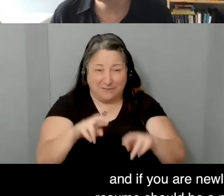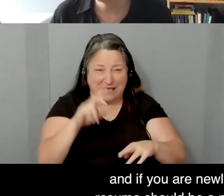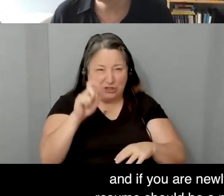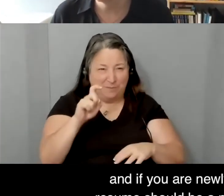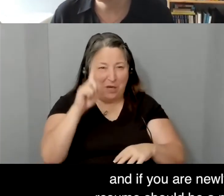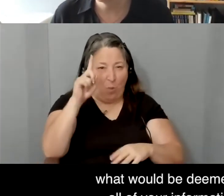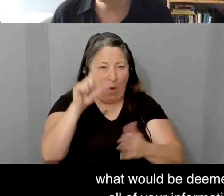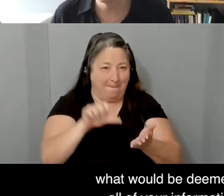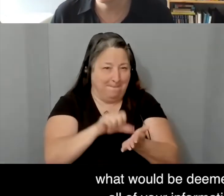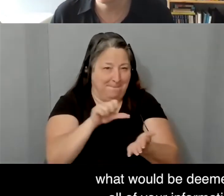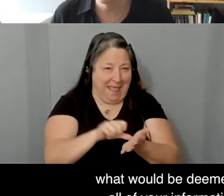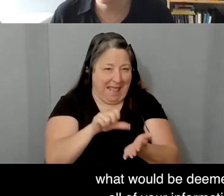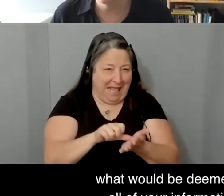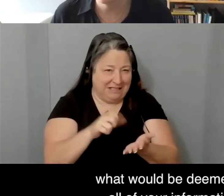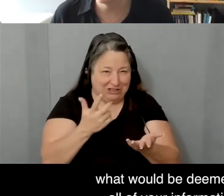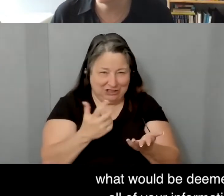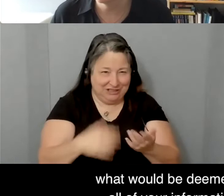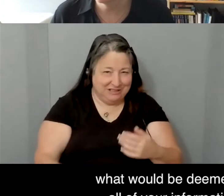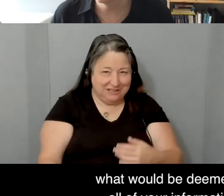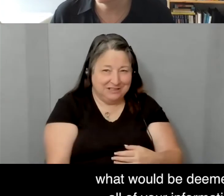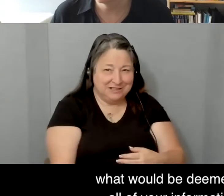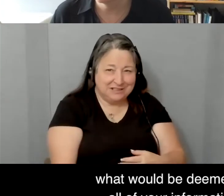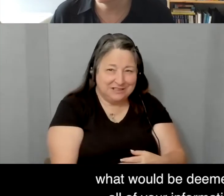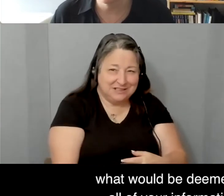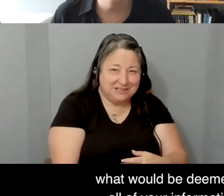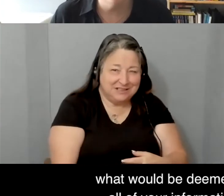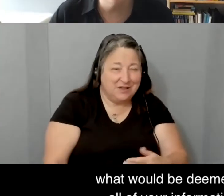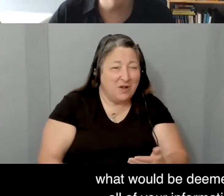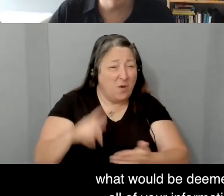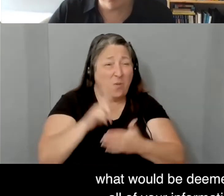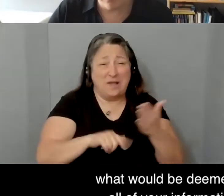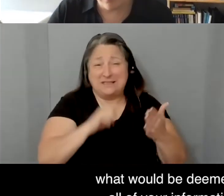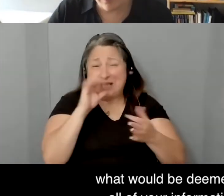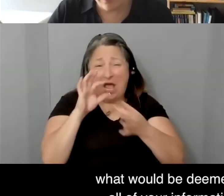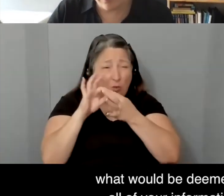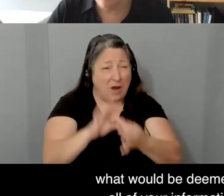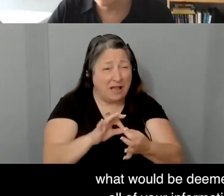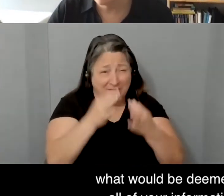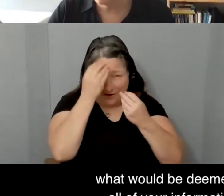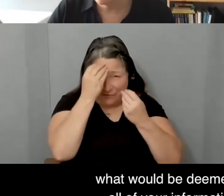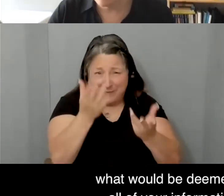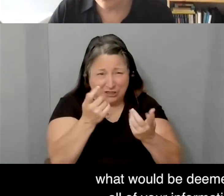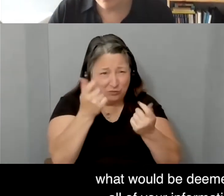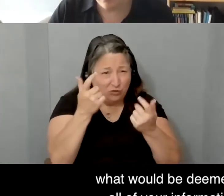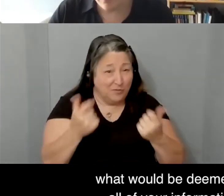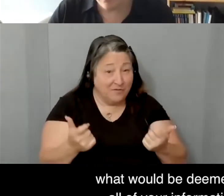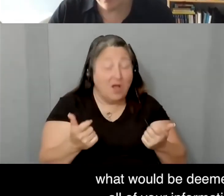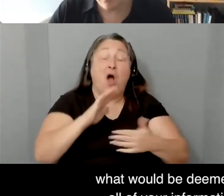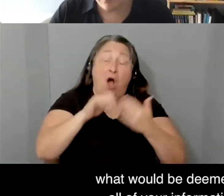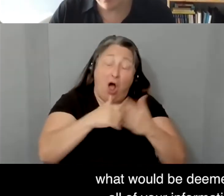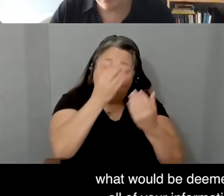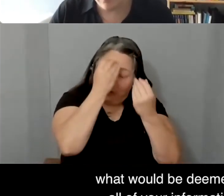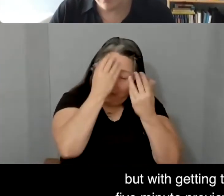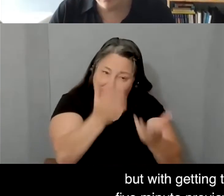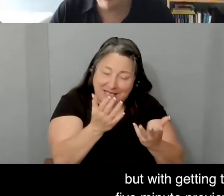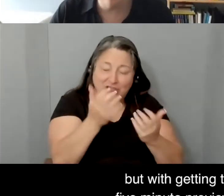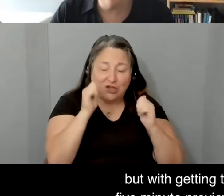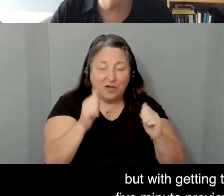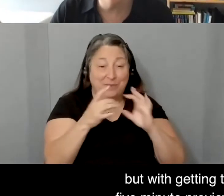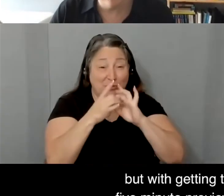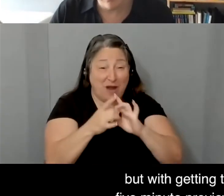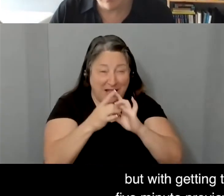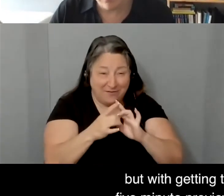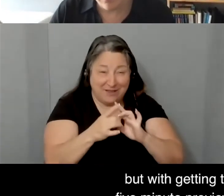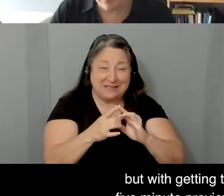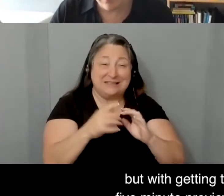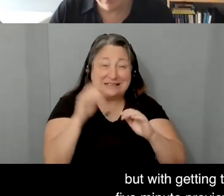to remove what would be deemed irrelevant information. Now, all of your information is relevant at some level, but with